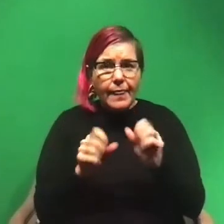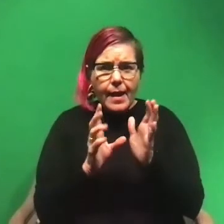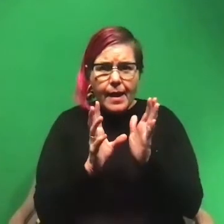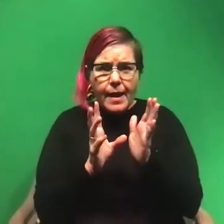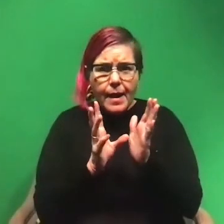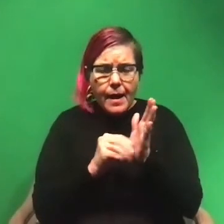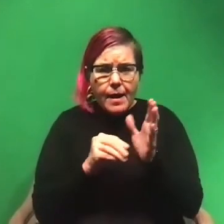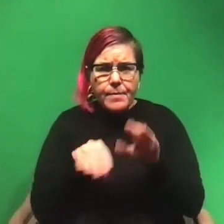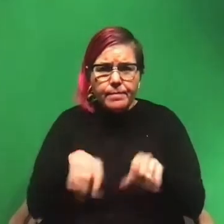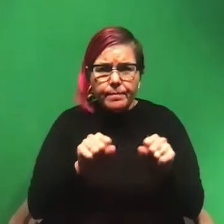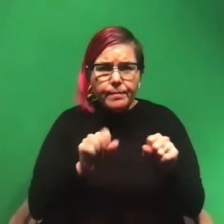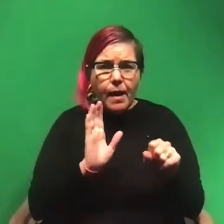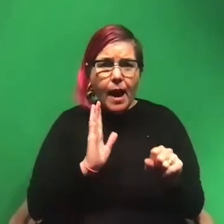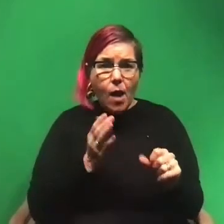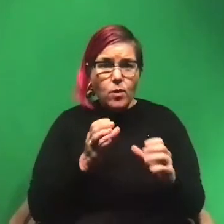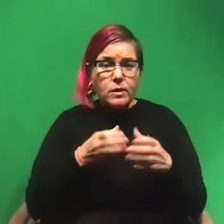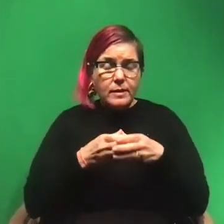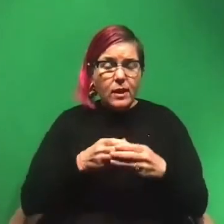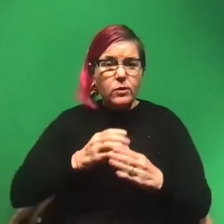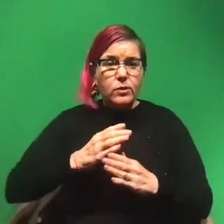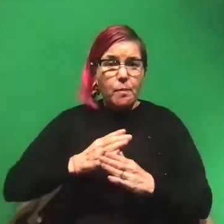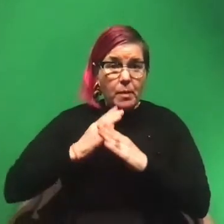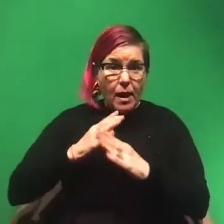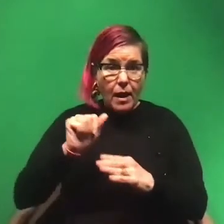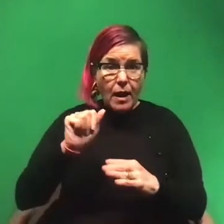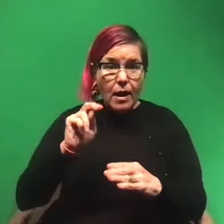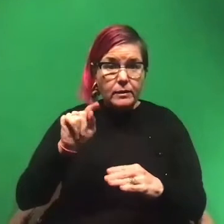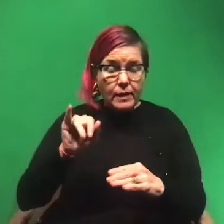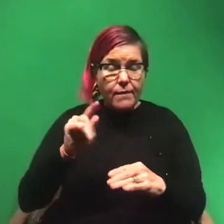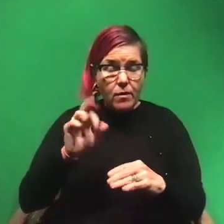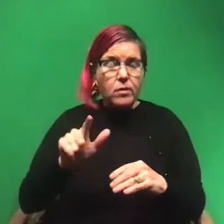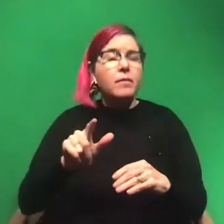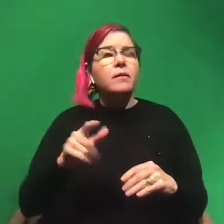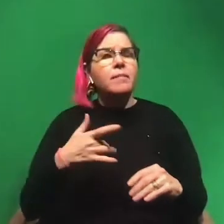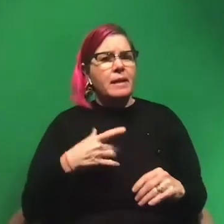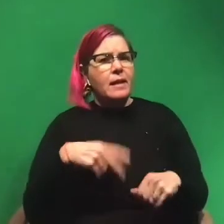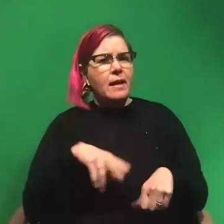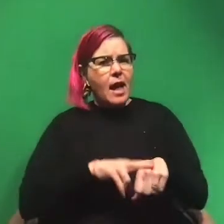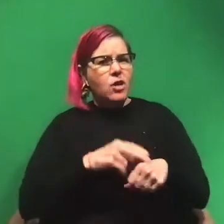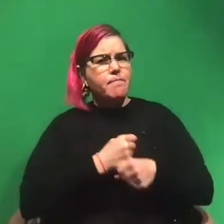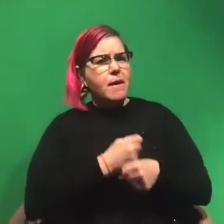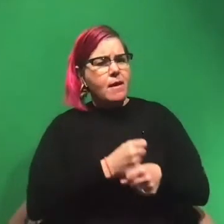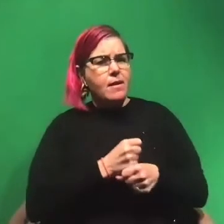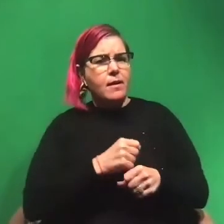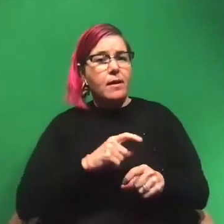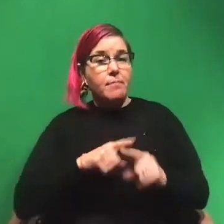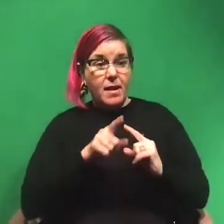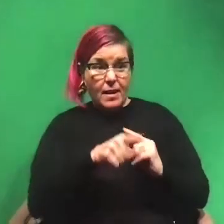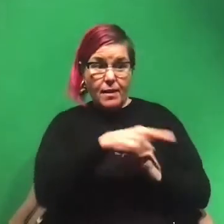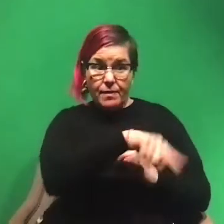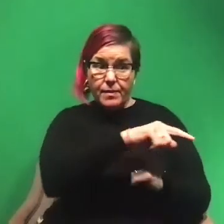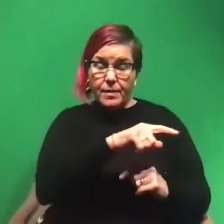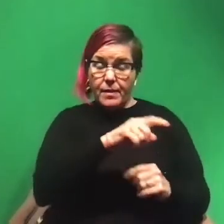in blocking antiviral production? So our cells naturally produce antivirals as a sensing mechanism. Many